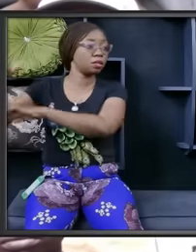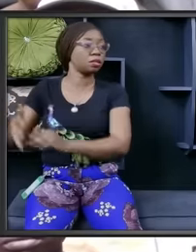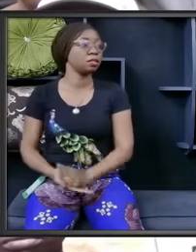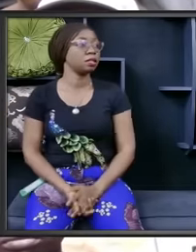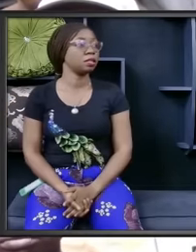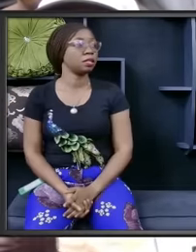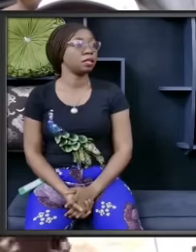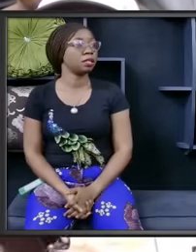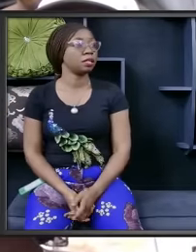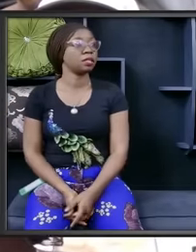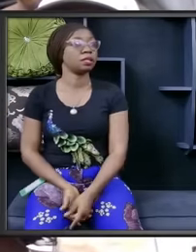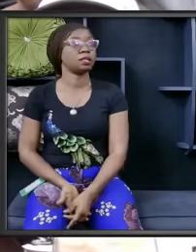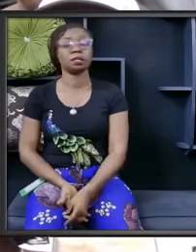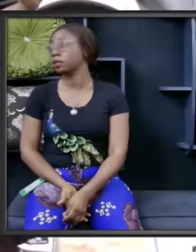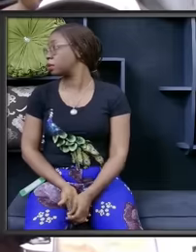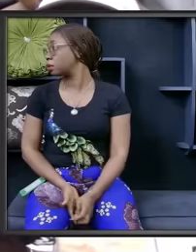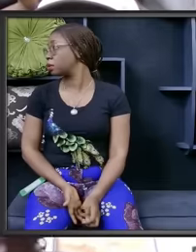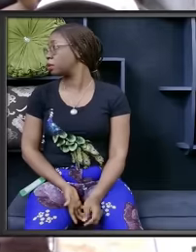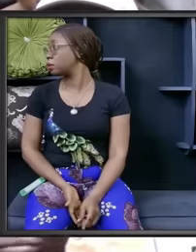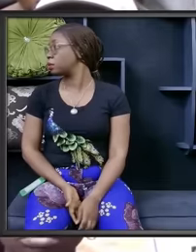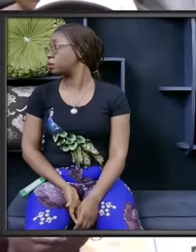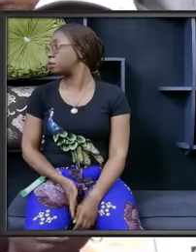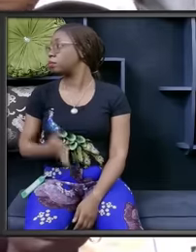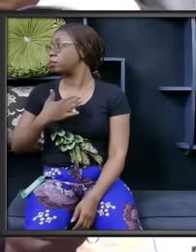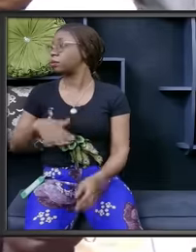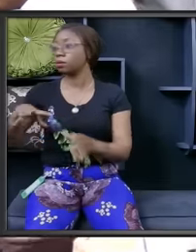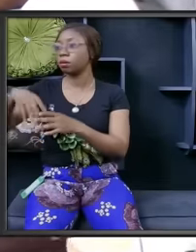Now the man will go help us do the carpet. Okay, King, please, step out.